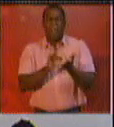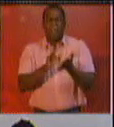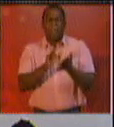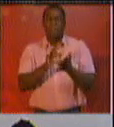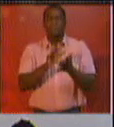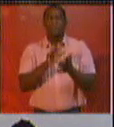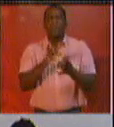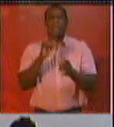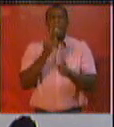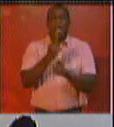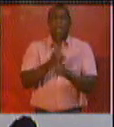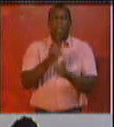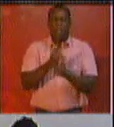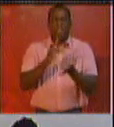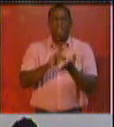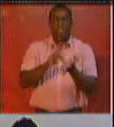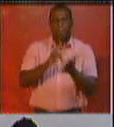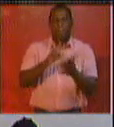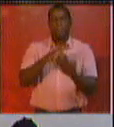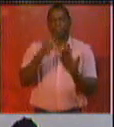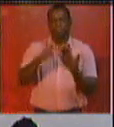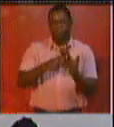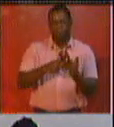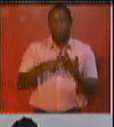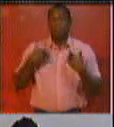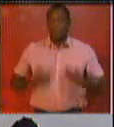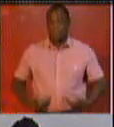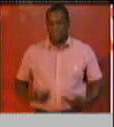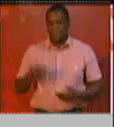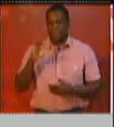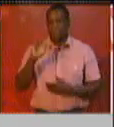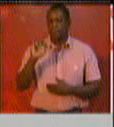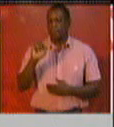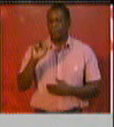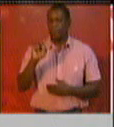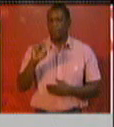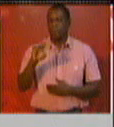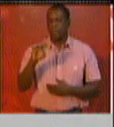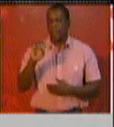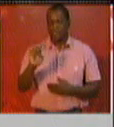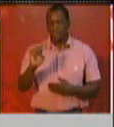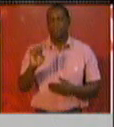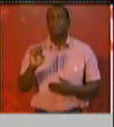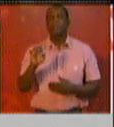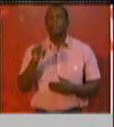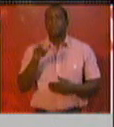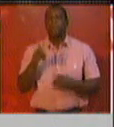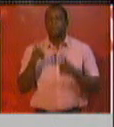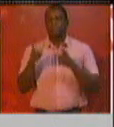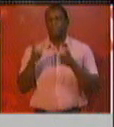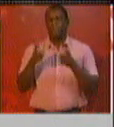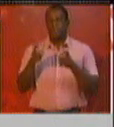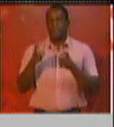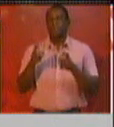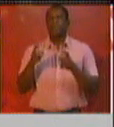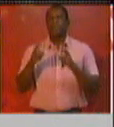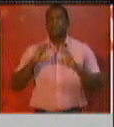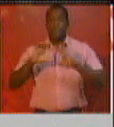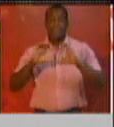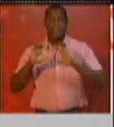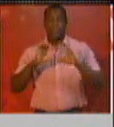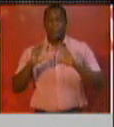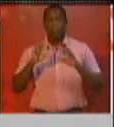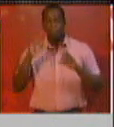am Candace Alcantara, Manager Corporate Communication at the Ministry of Health, and I will moderate this virtual